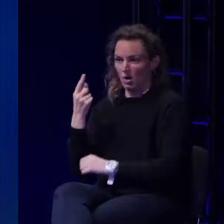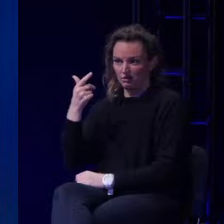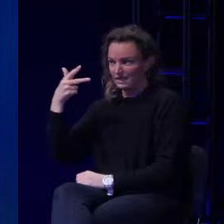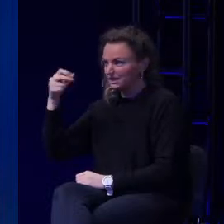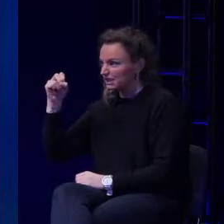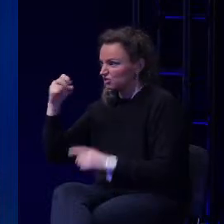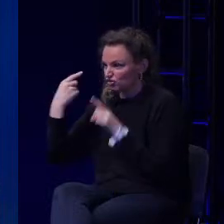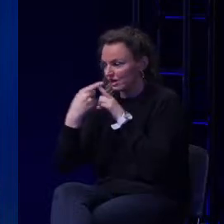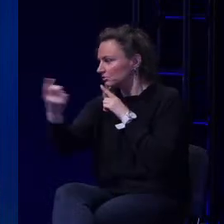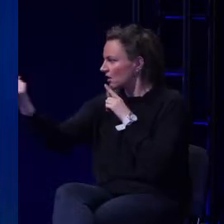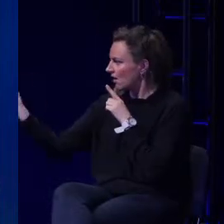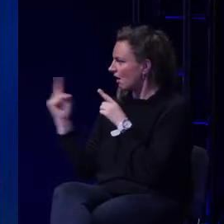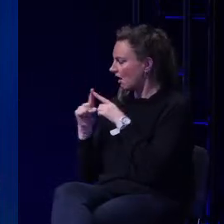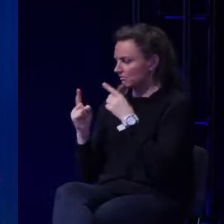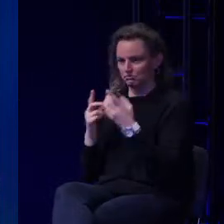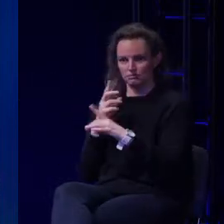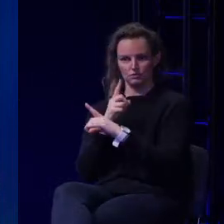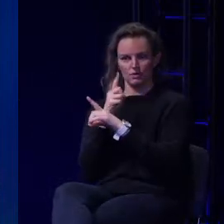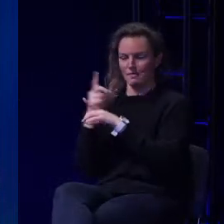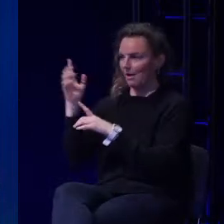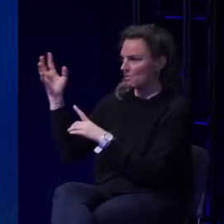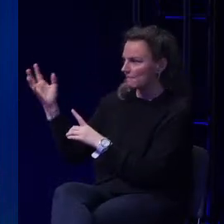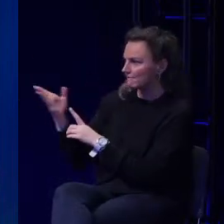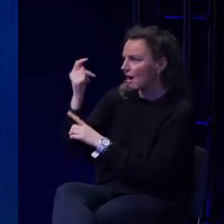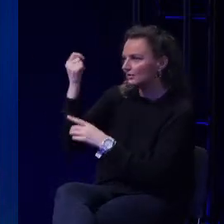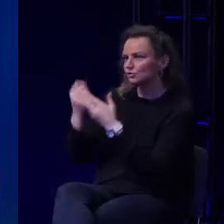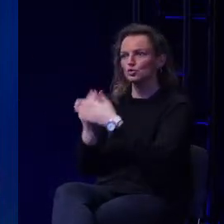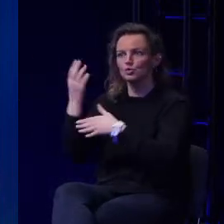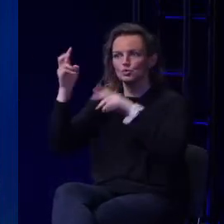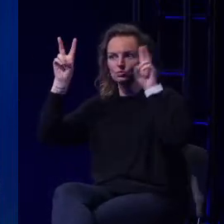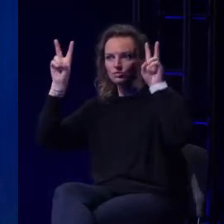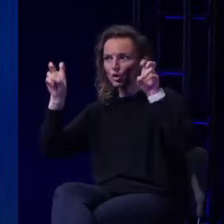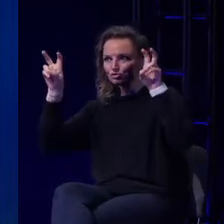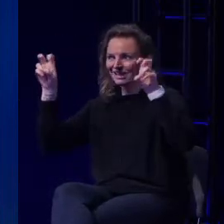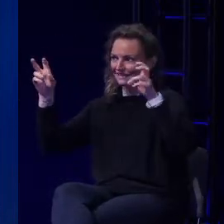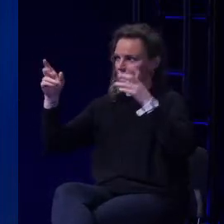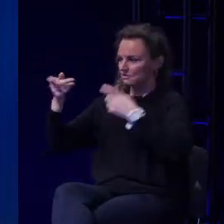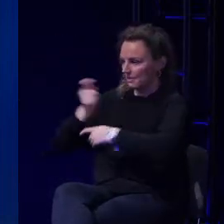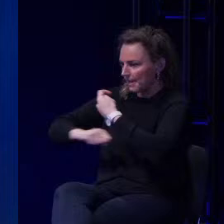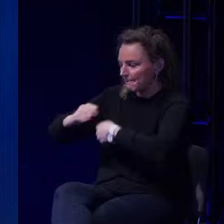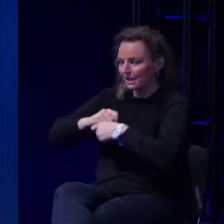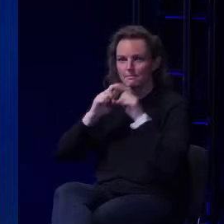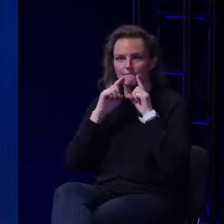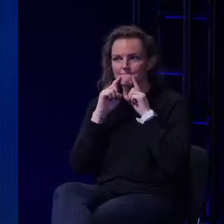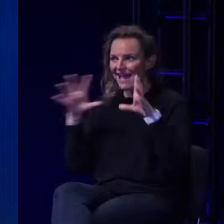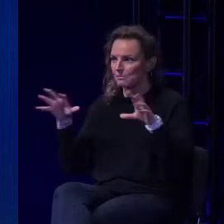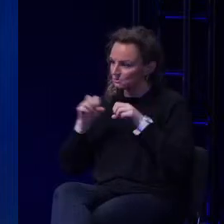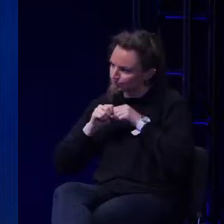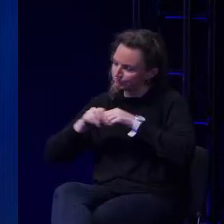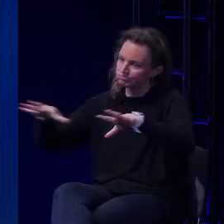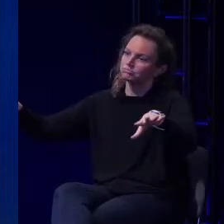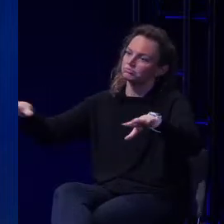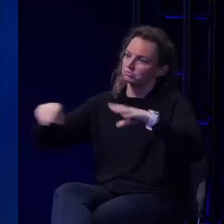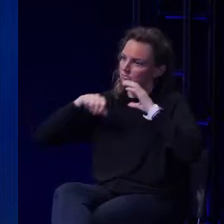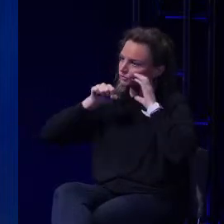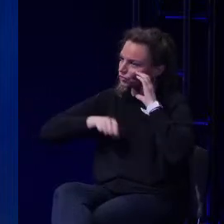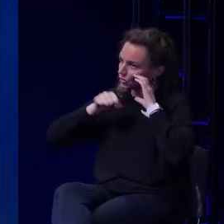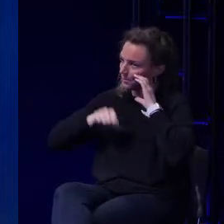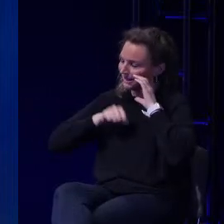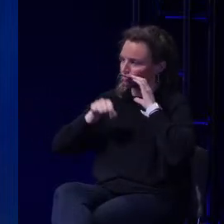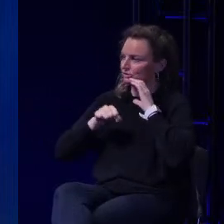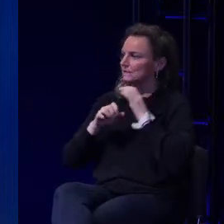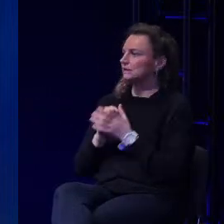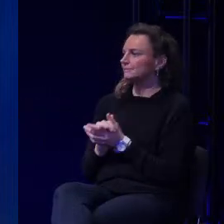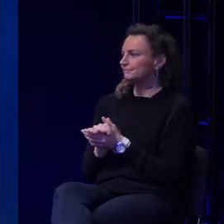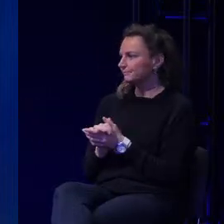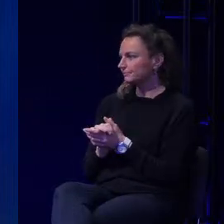subject altogether, and then making that into one of the most famous documentaries there are. But it was there's a little clip from it coming on later.